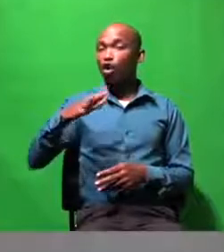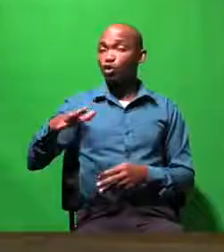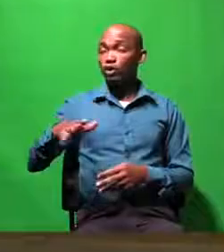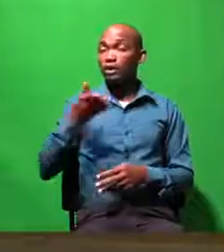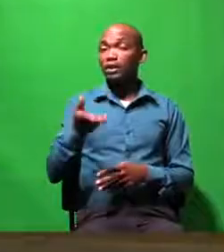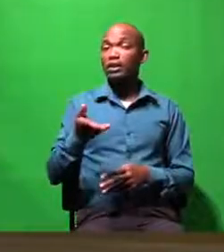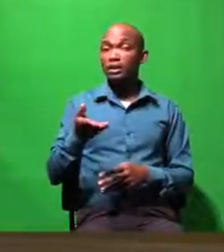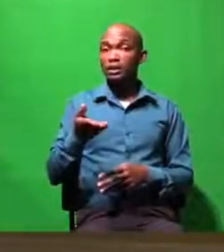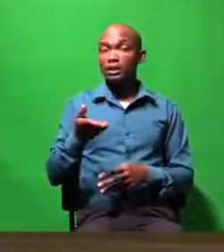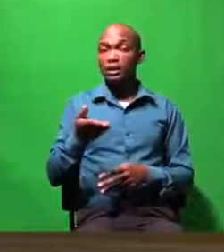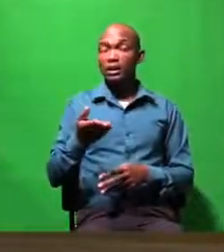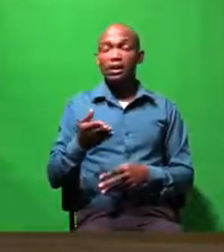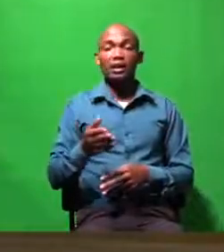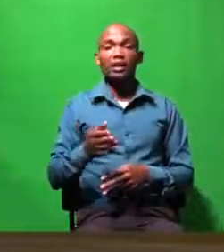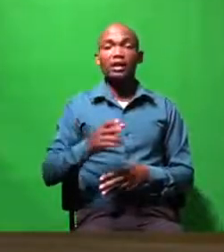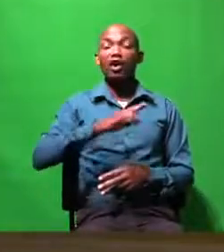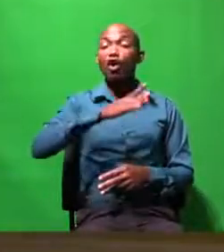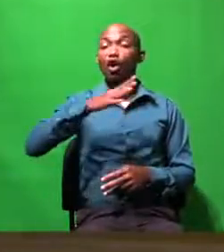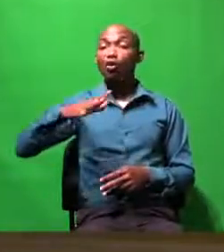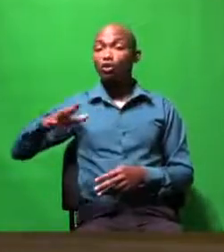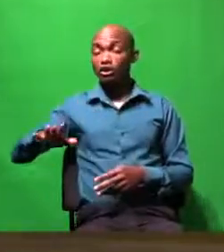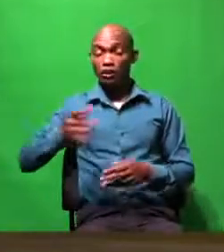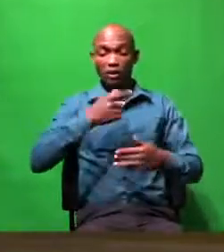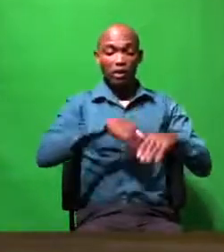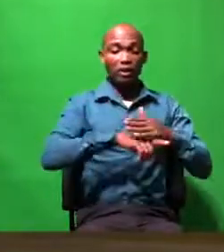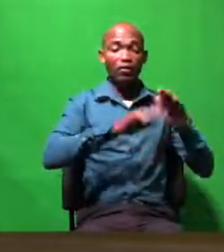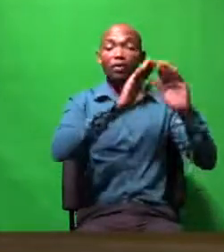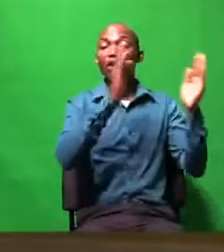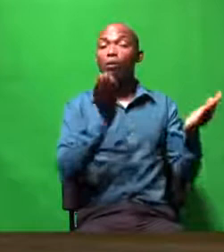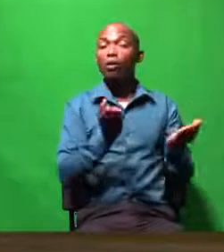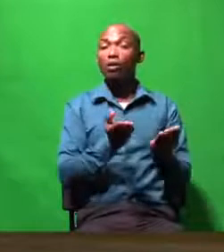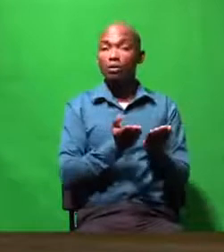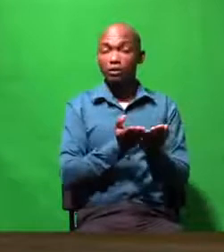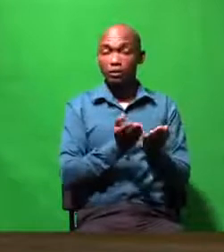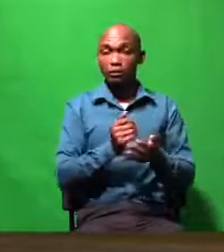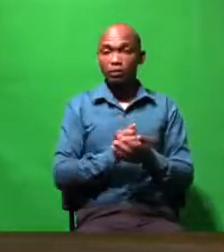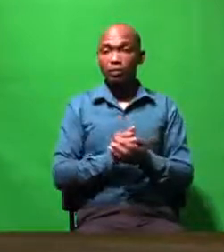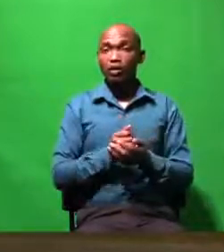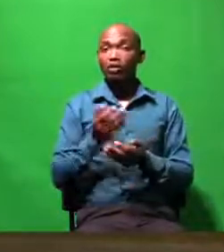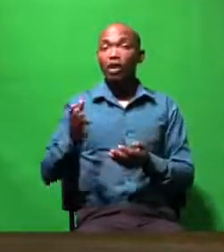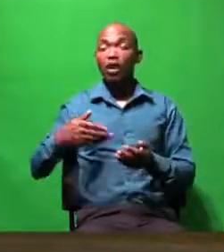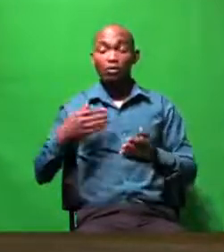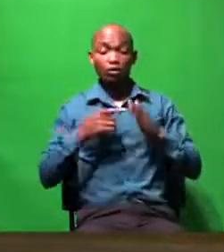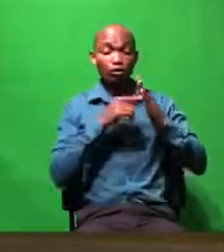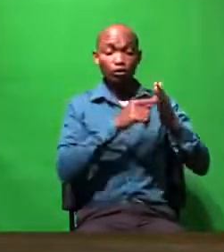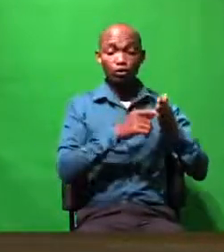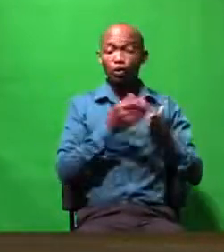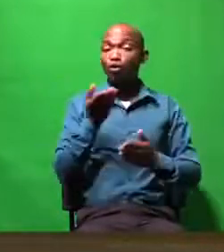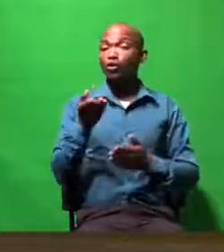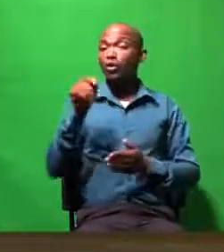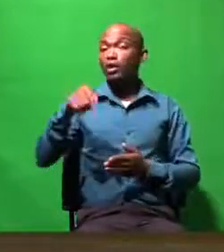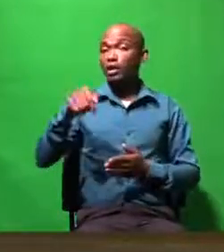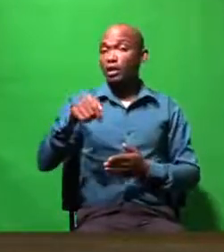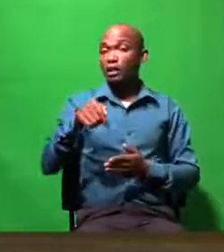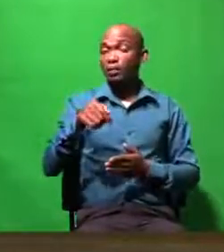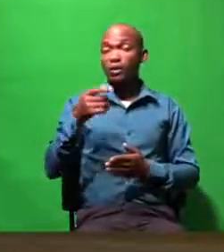a major ocean in the world. As my student, I can show here, there